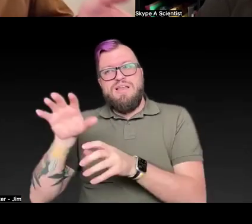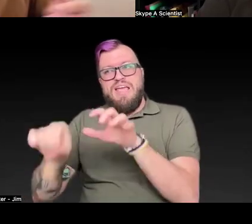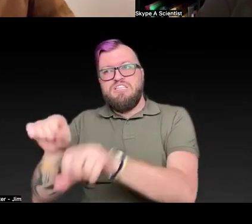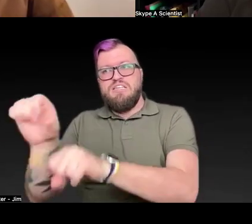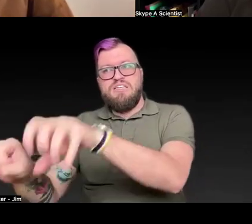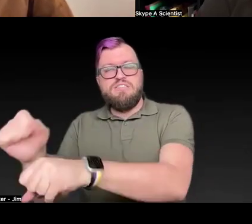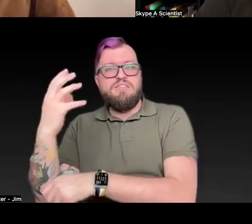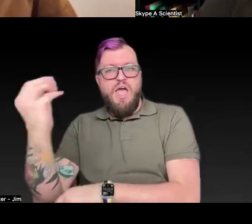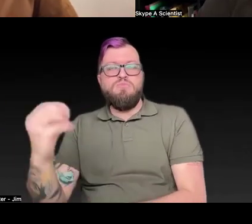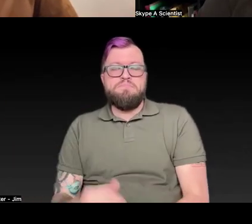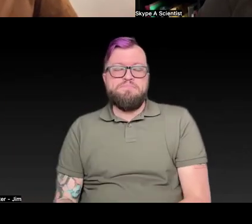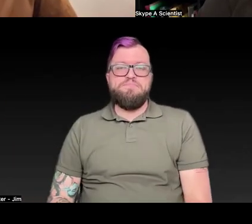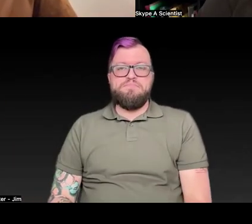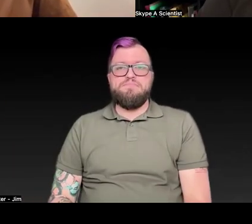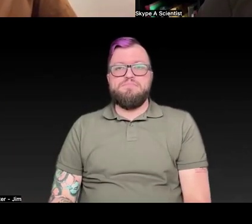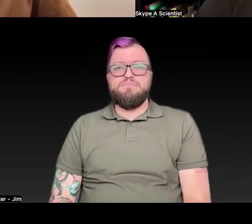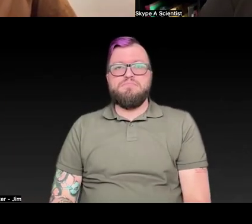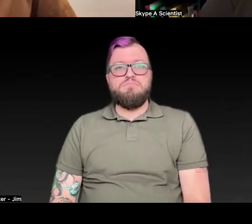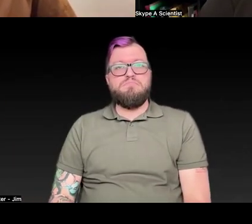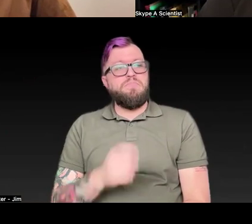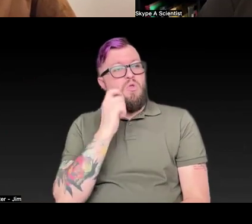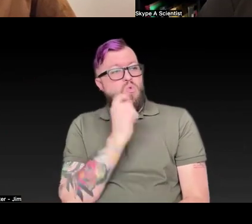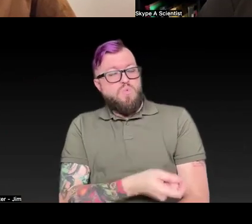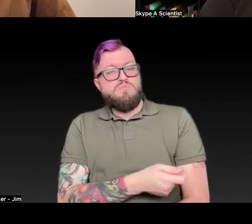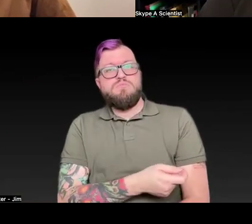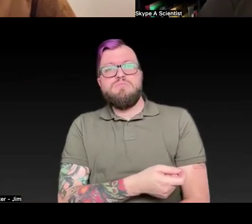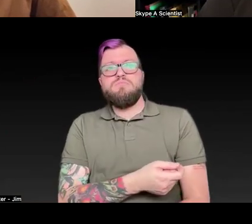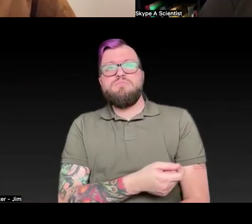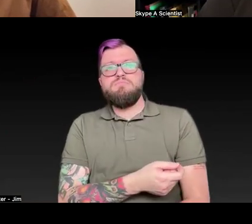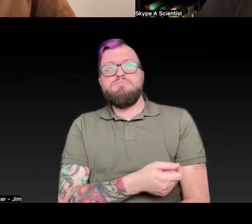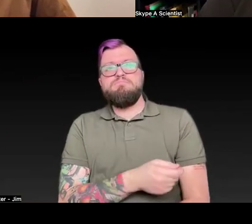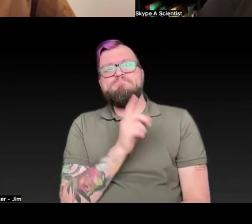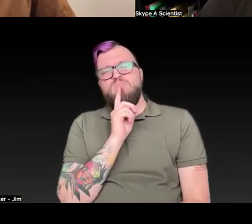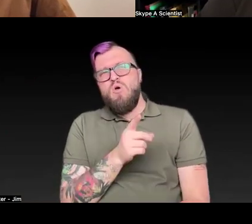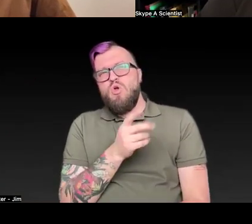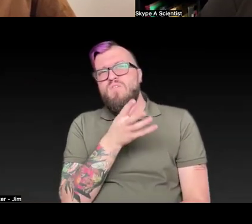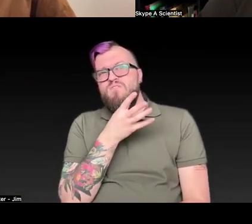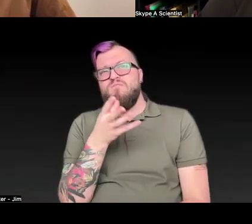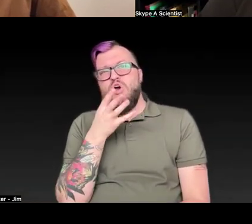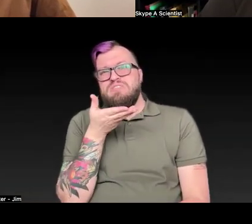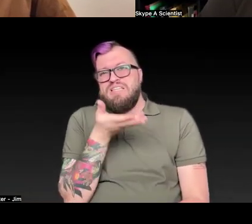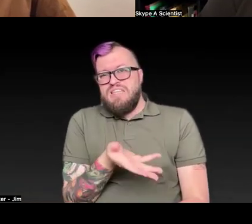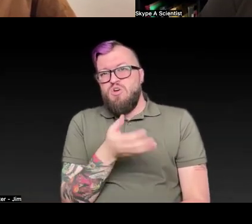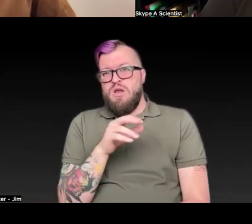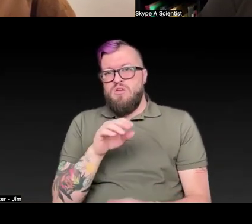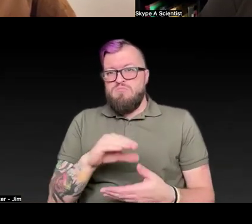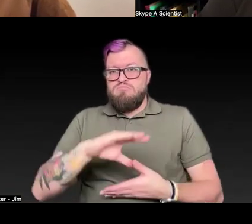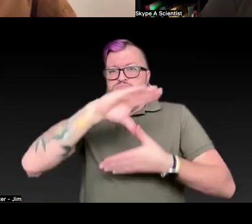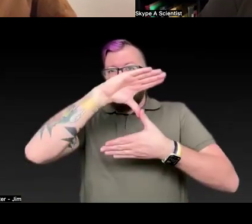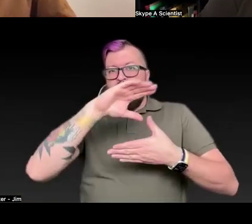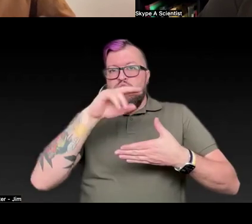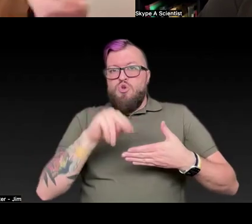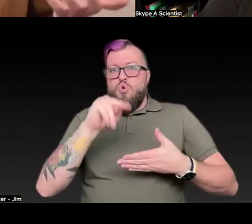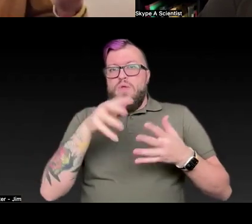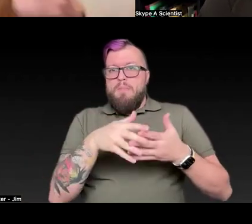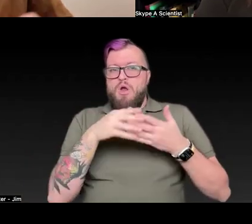grow. Hmm. Cool. Are there farms in North America for Just this sort of just thing?